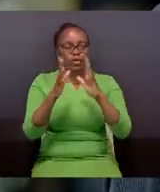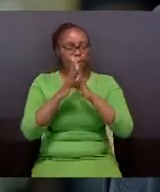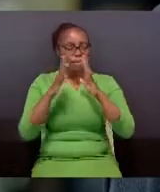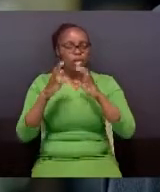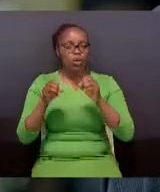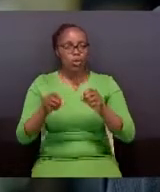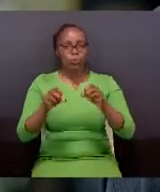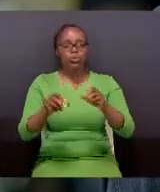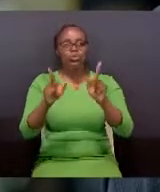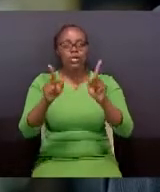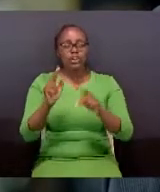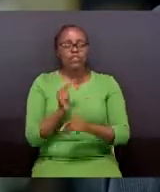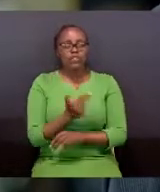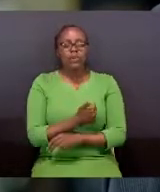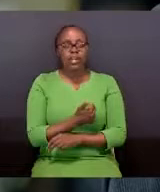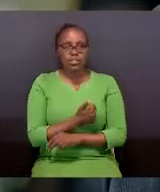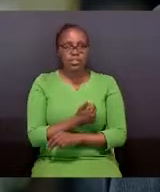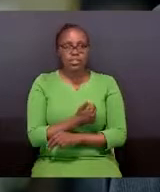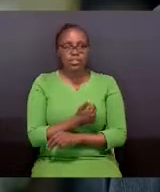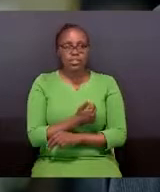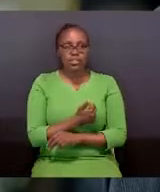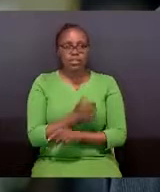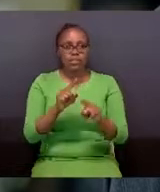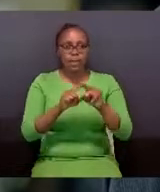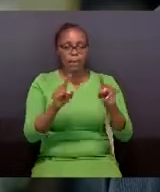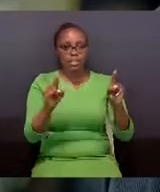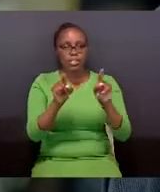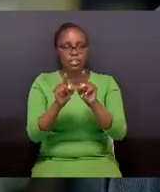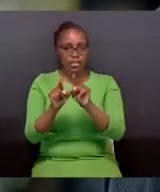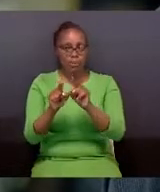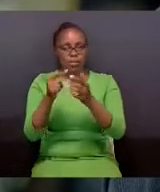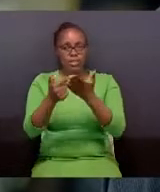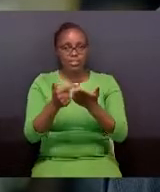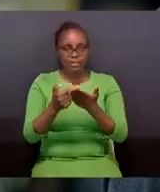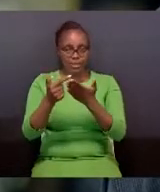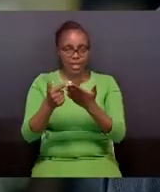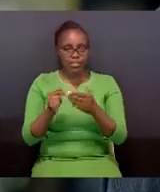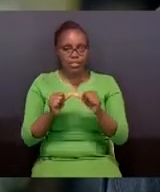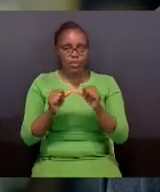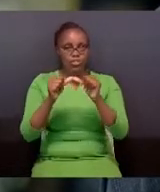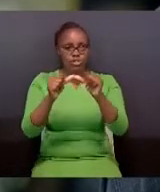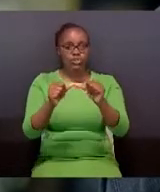huge opportunity for Africa. But all along we have been discussing